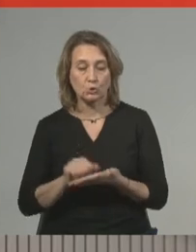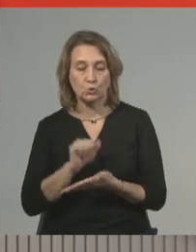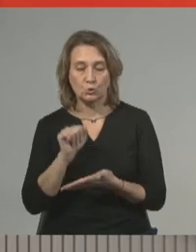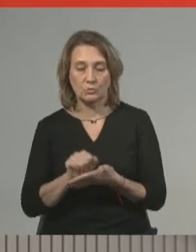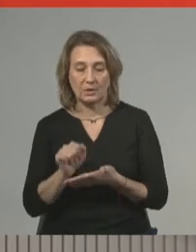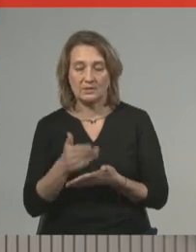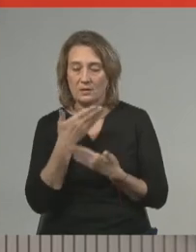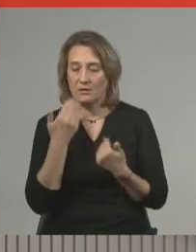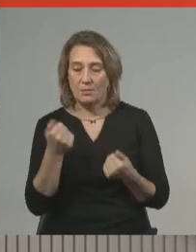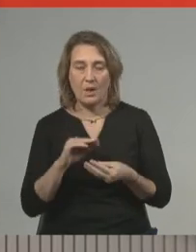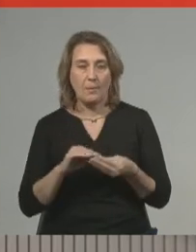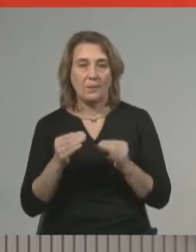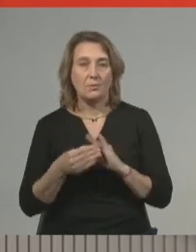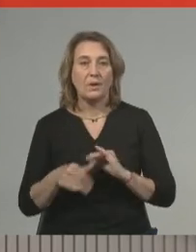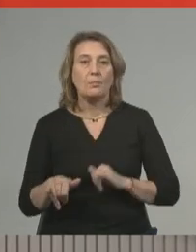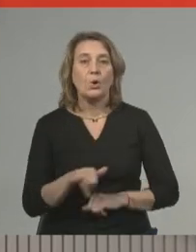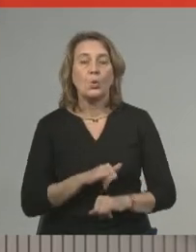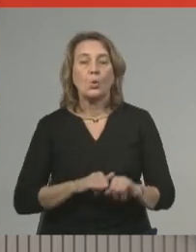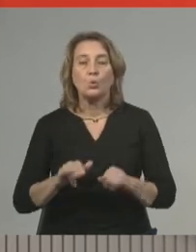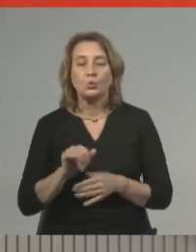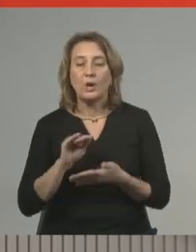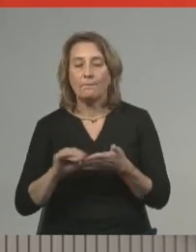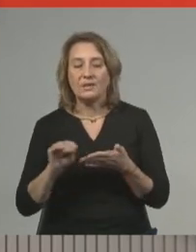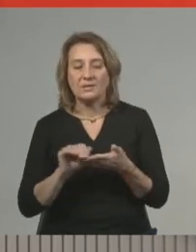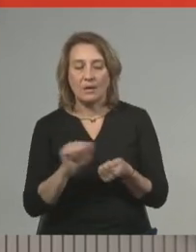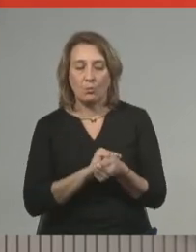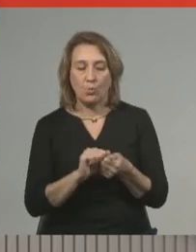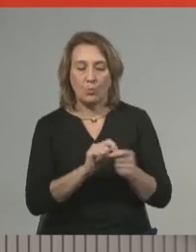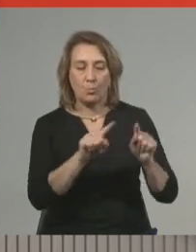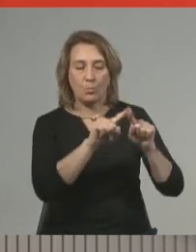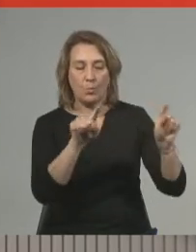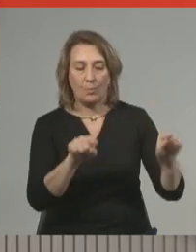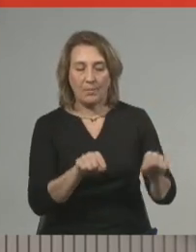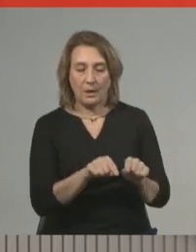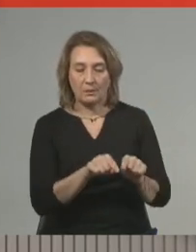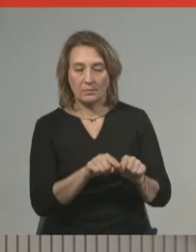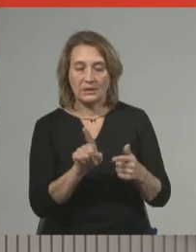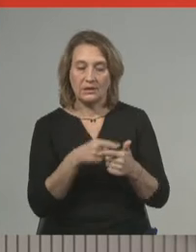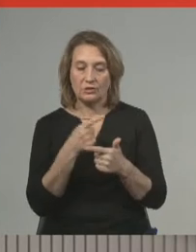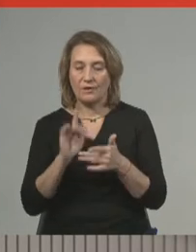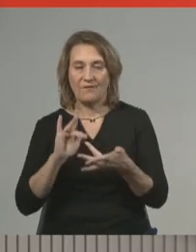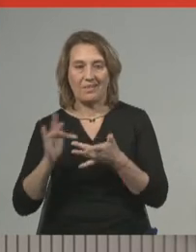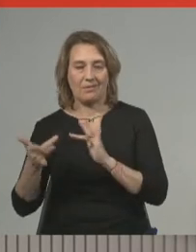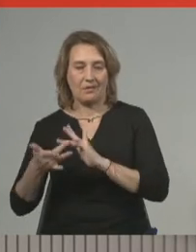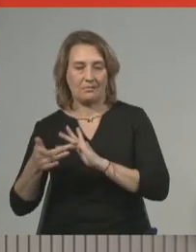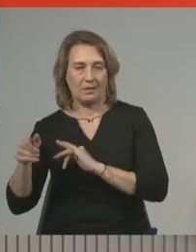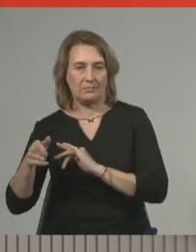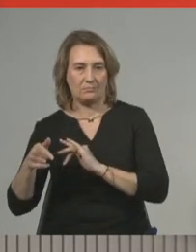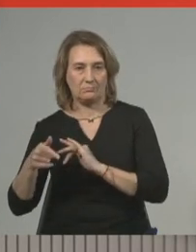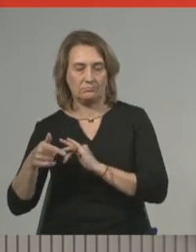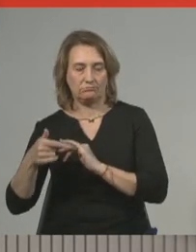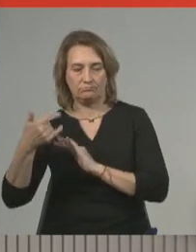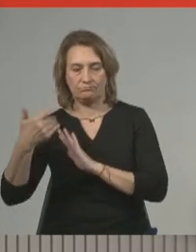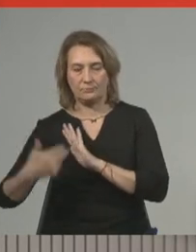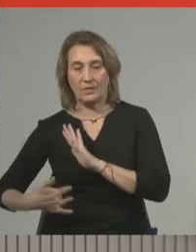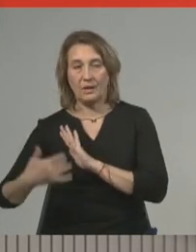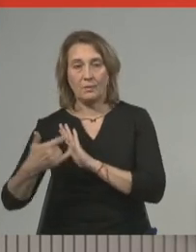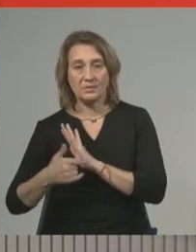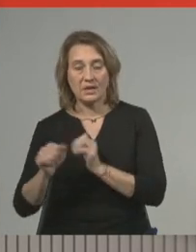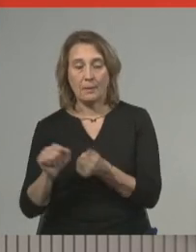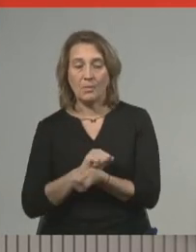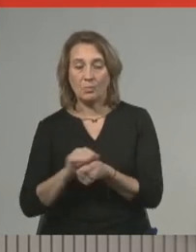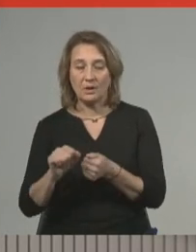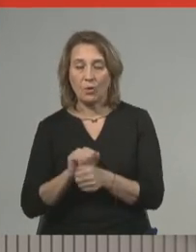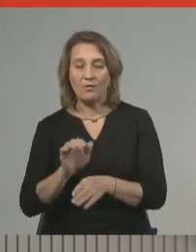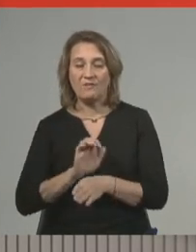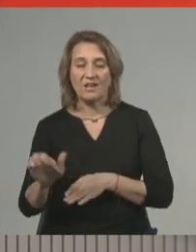journalist i do not see any problems here if it's on paper or if it's on the internet but the problem is